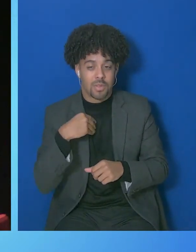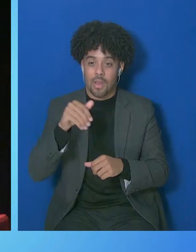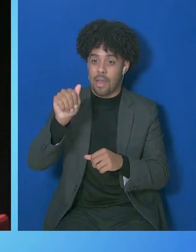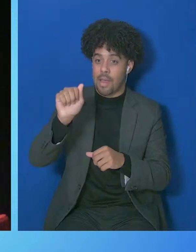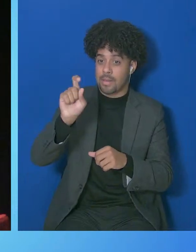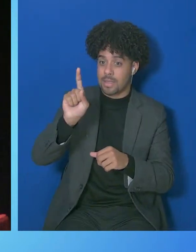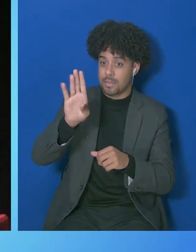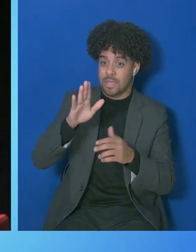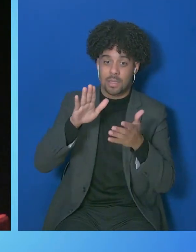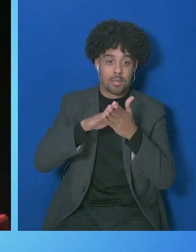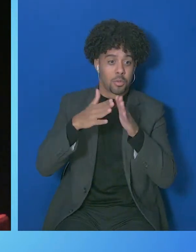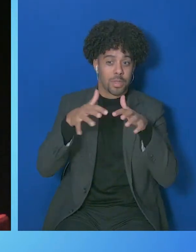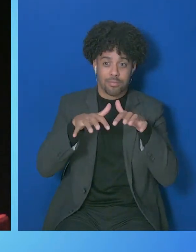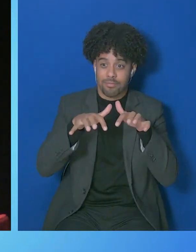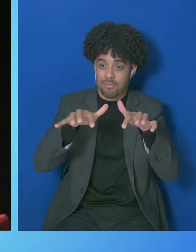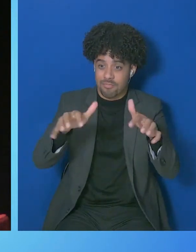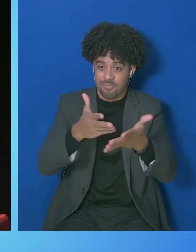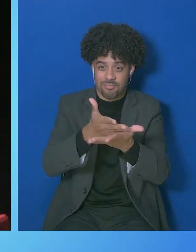November 14th board meeting.